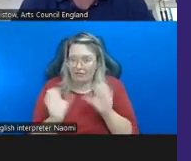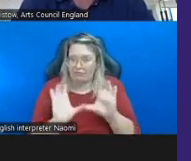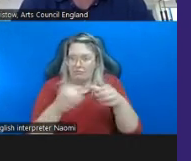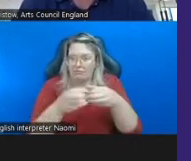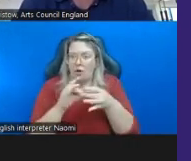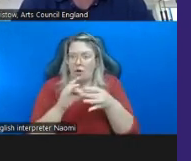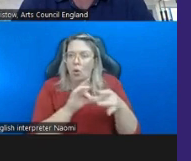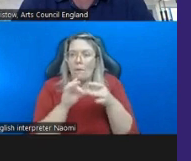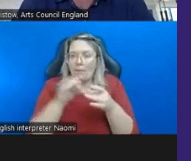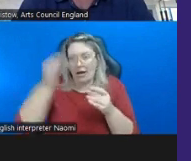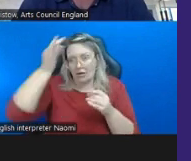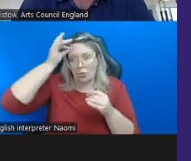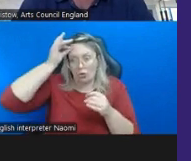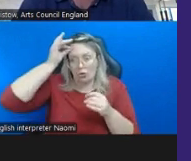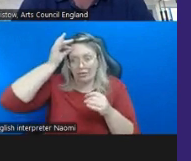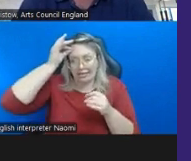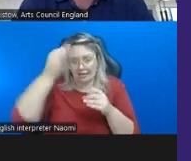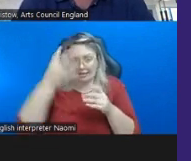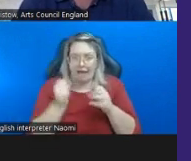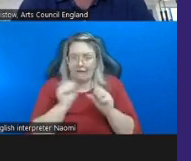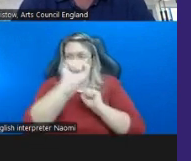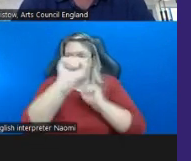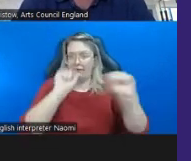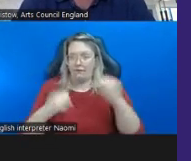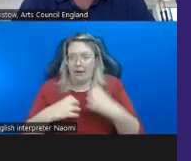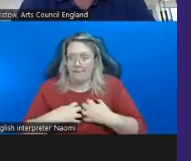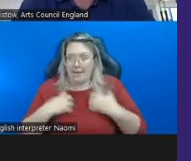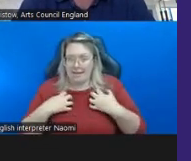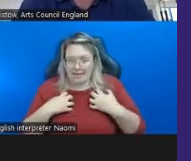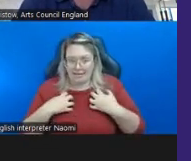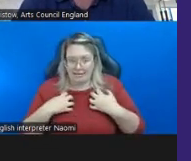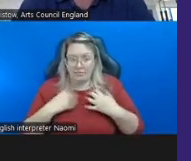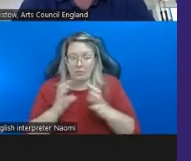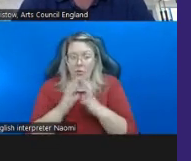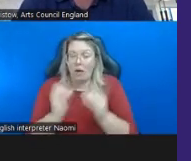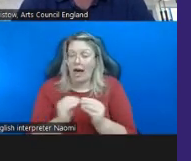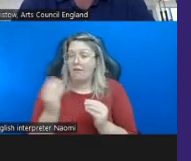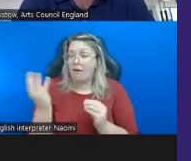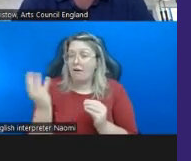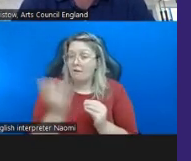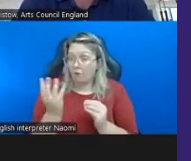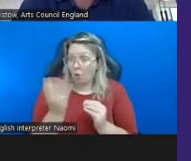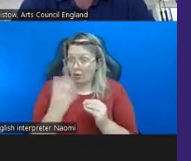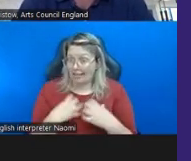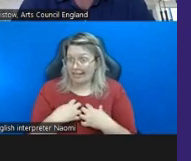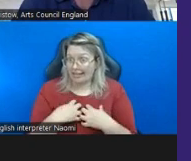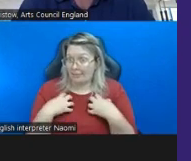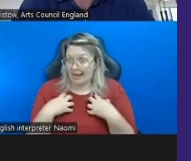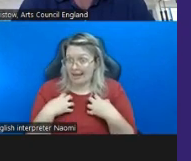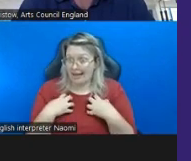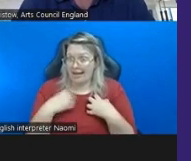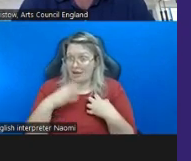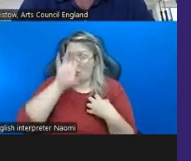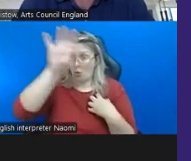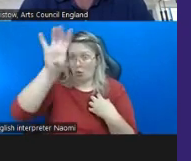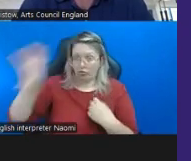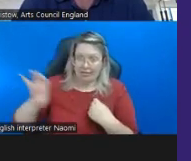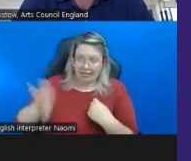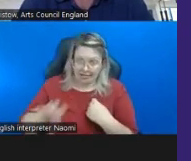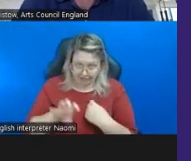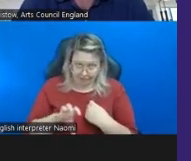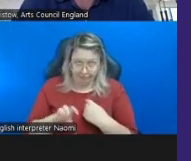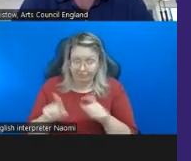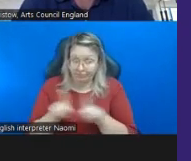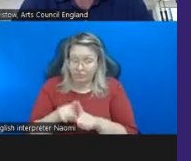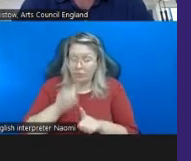authority with the mayor. There are 14 mayoral authorities, including the GLA, and we're expecting 7 mayoral